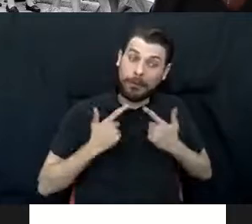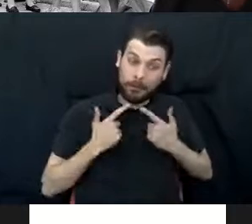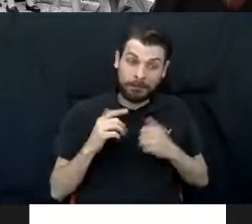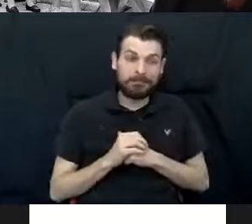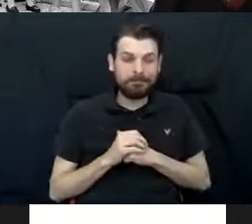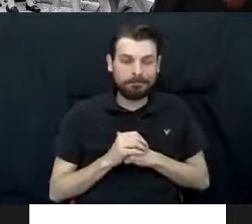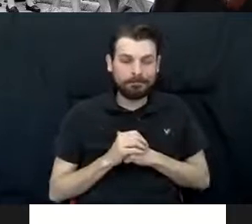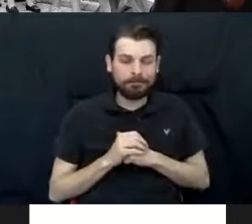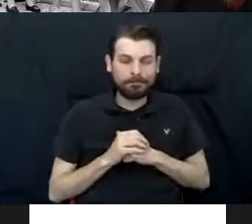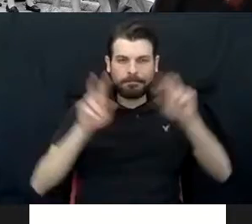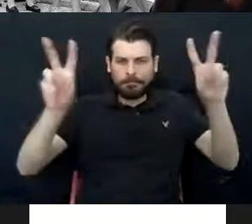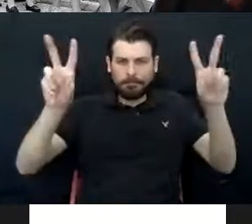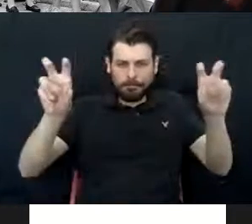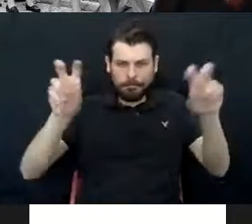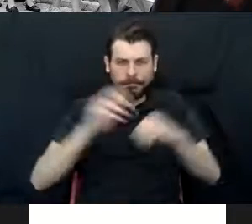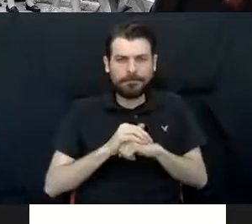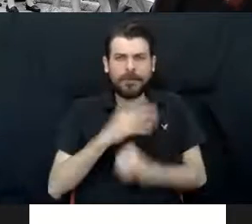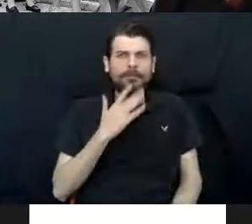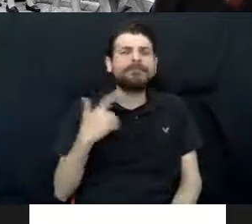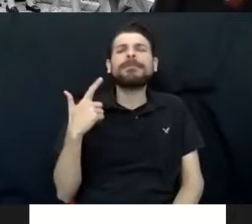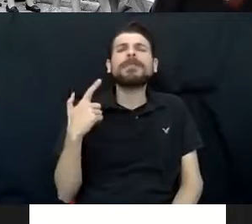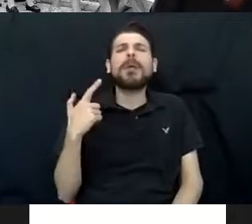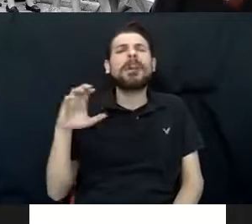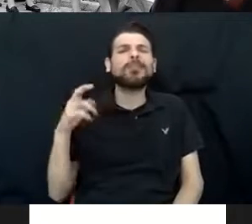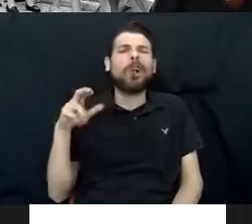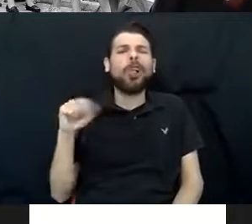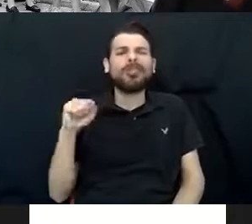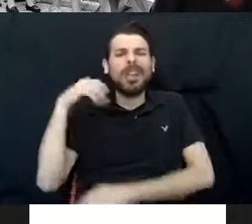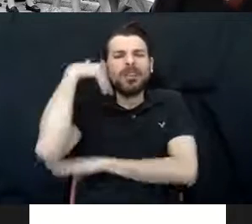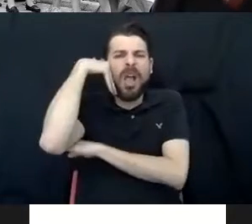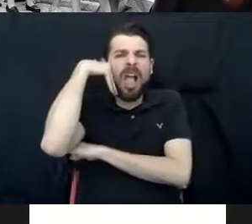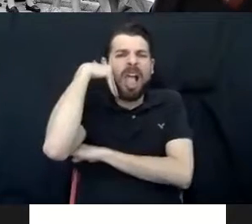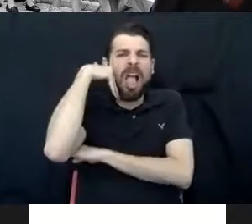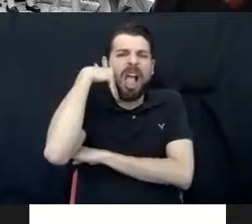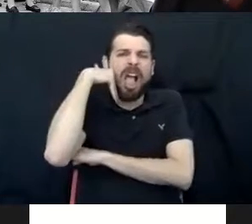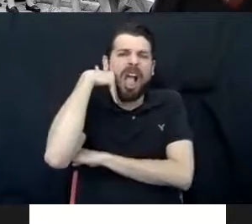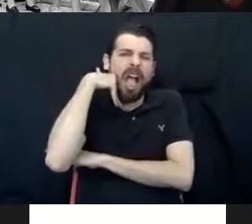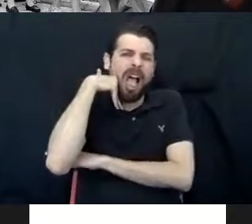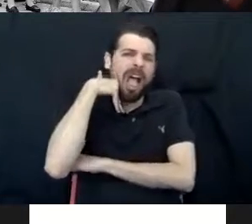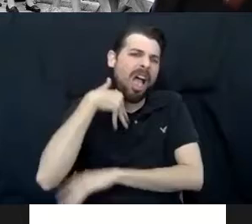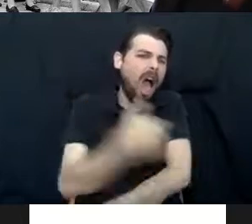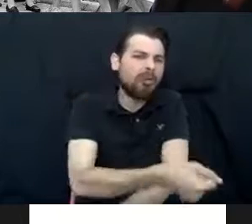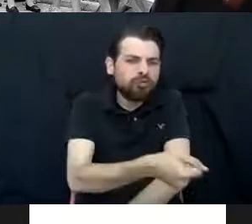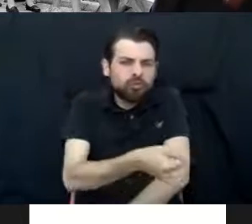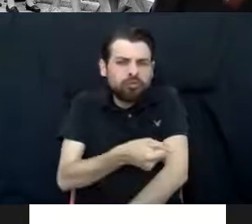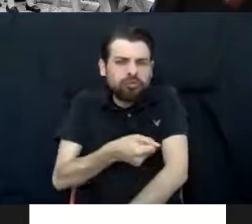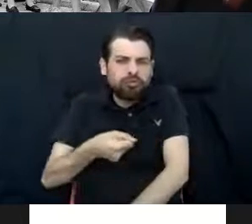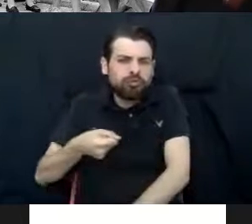Sweat beaded on the 21-year-old Charles McLaurin's forehead as he opened the car door and got